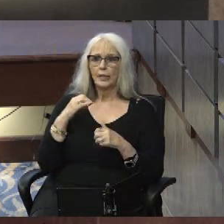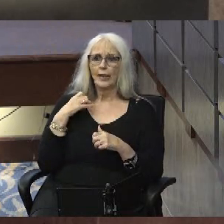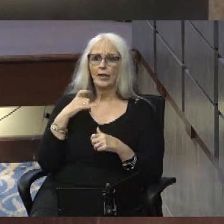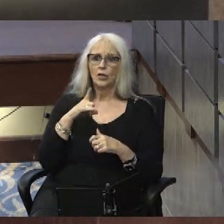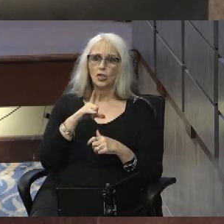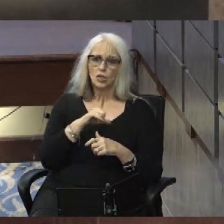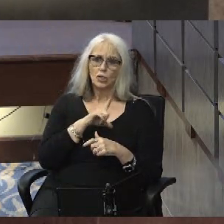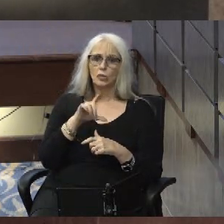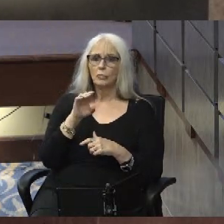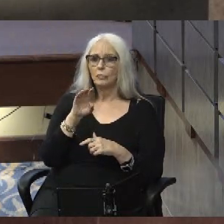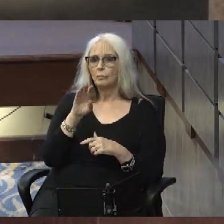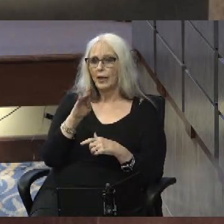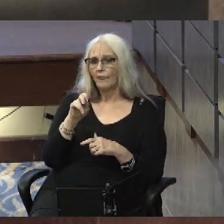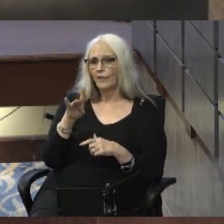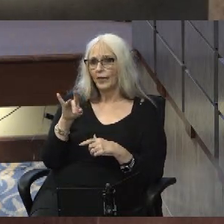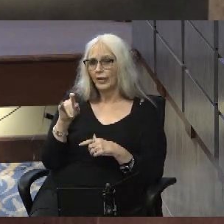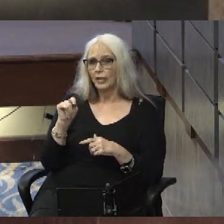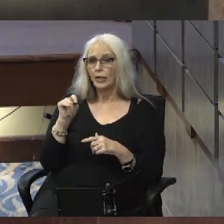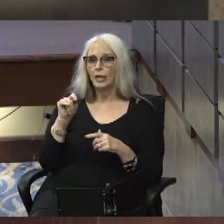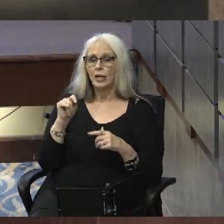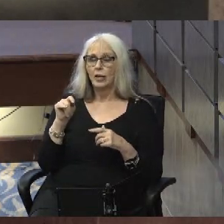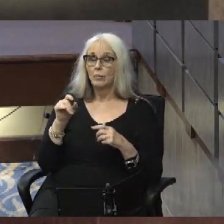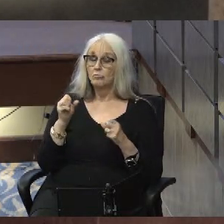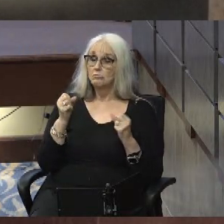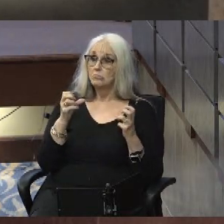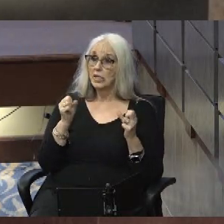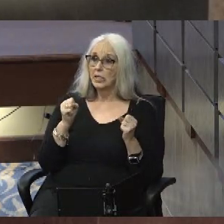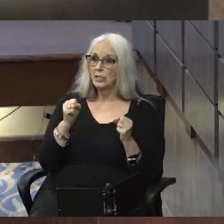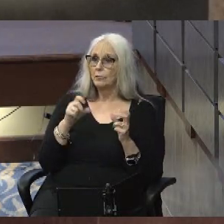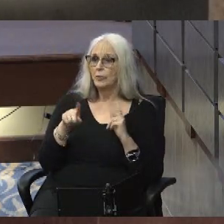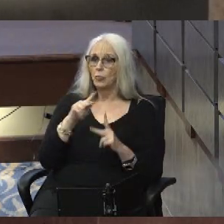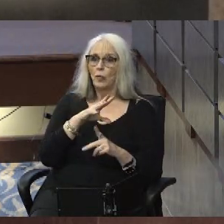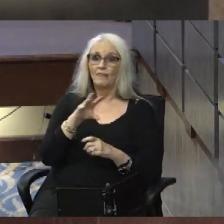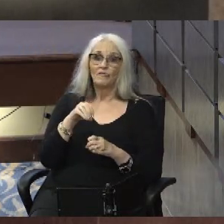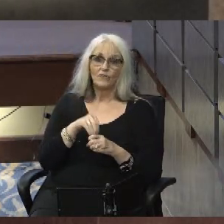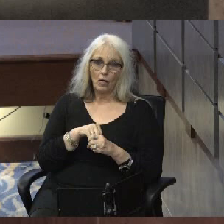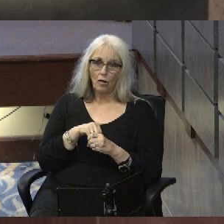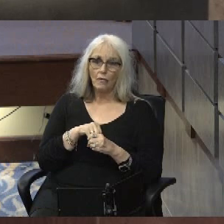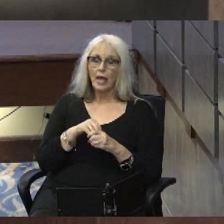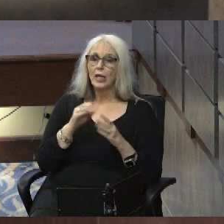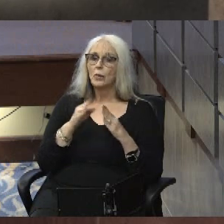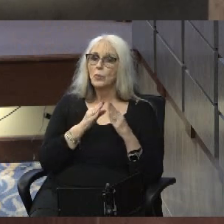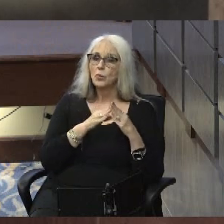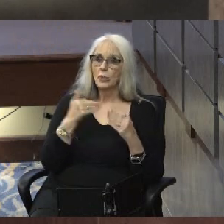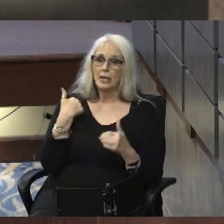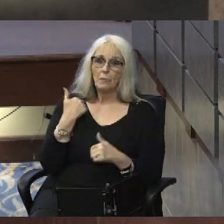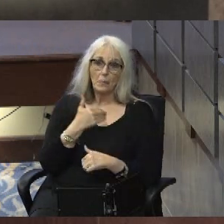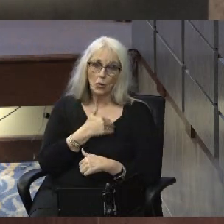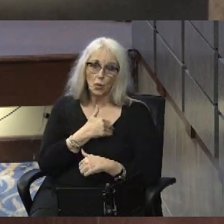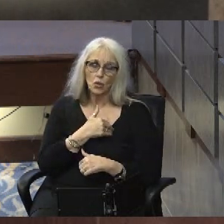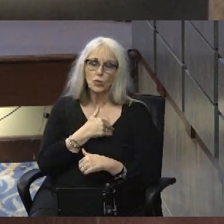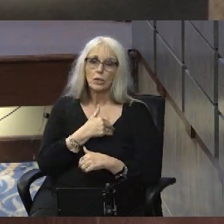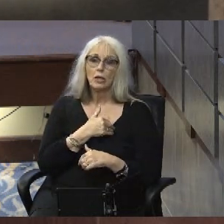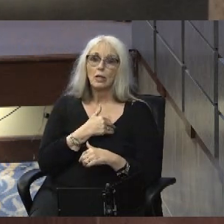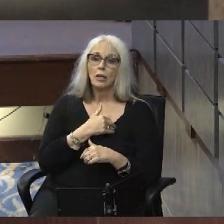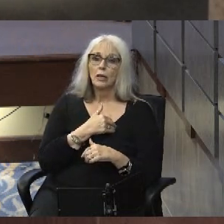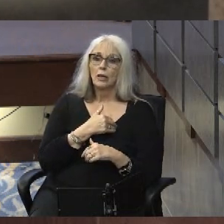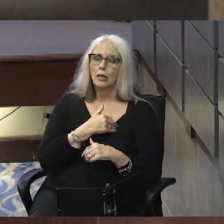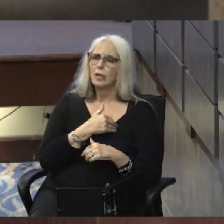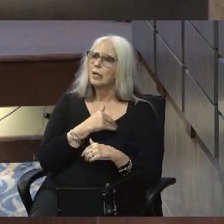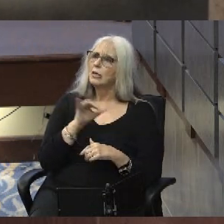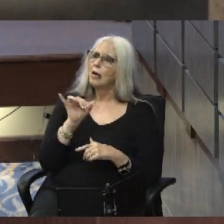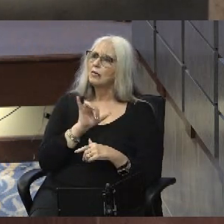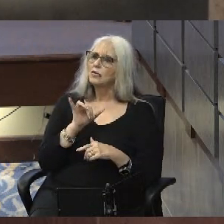on pulling in a variety of stakeholders and community members, and also